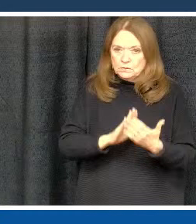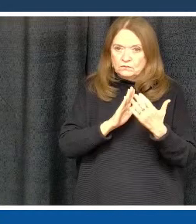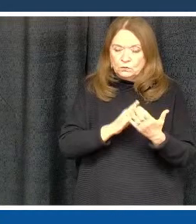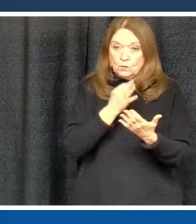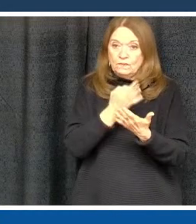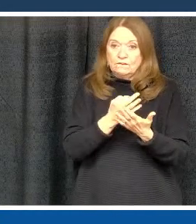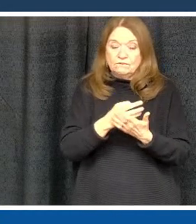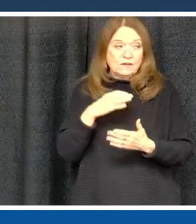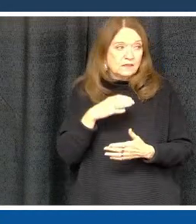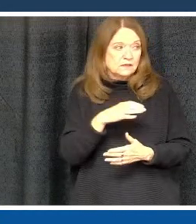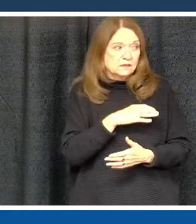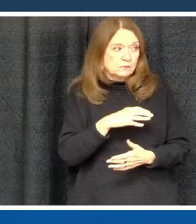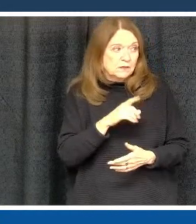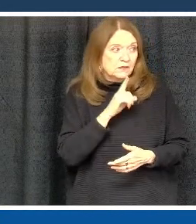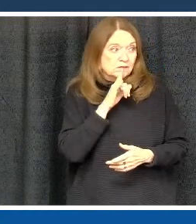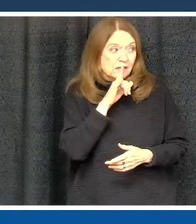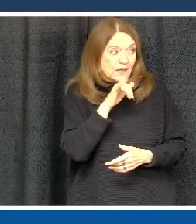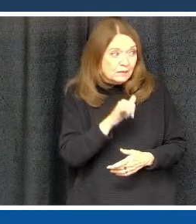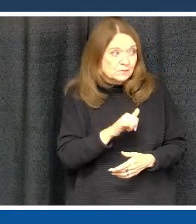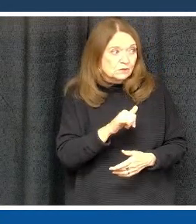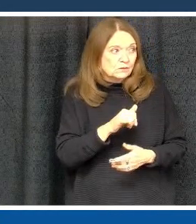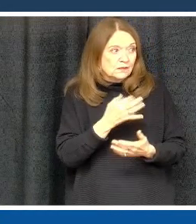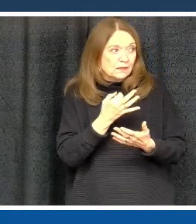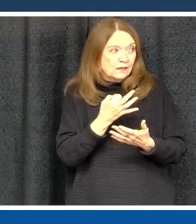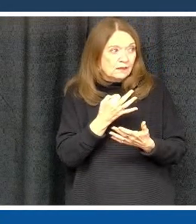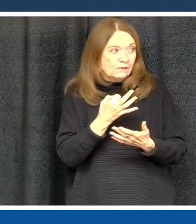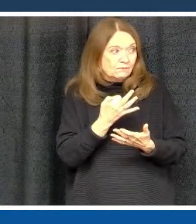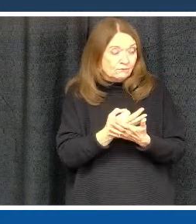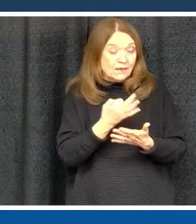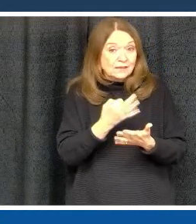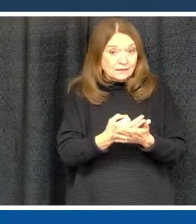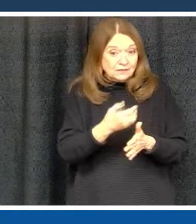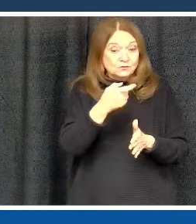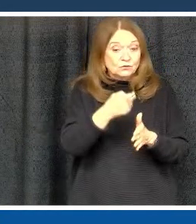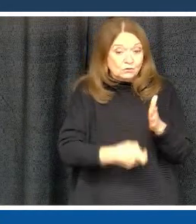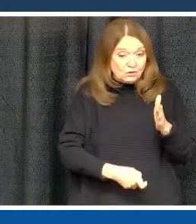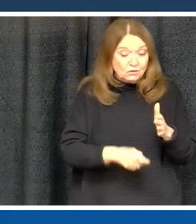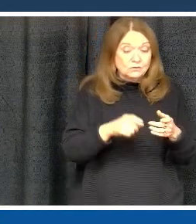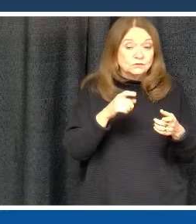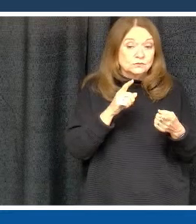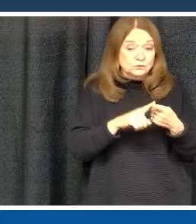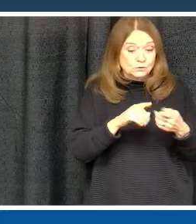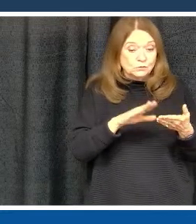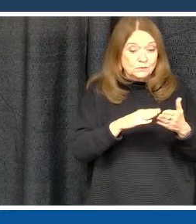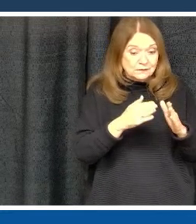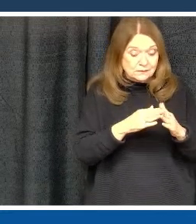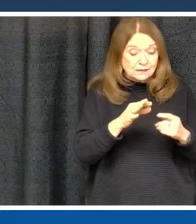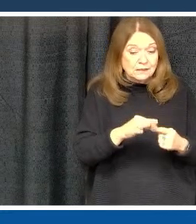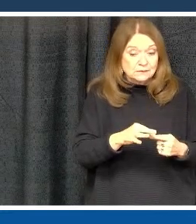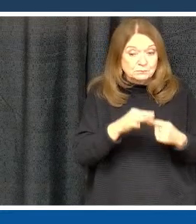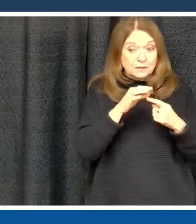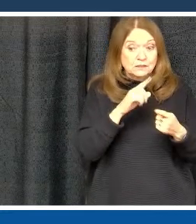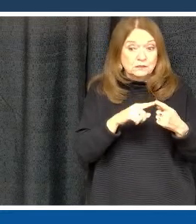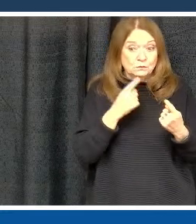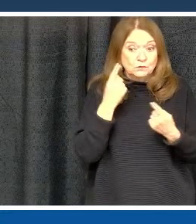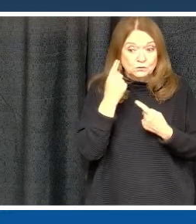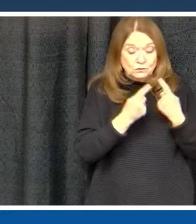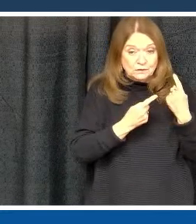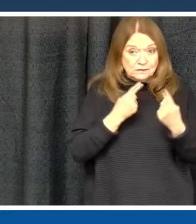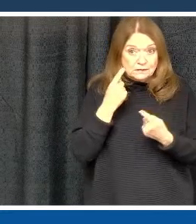finance committee, and there is absolutely a financial price tag to the city for, especially when you take into